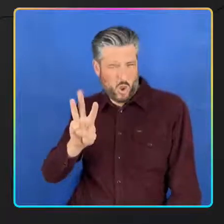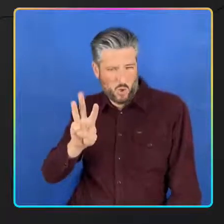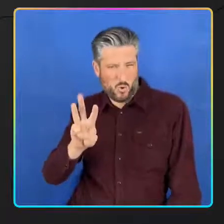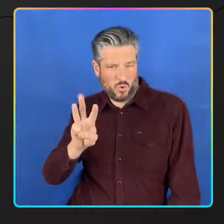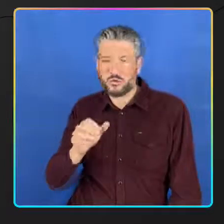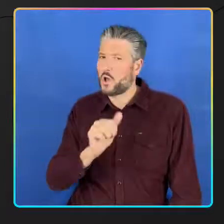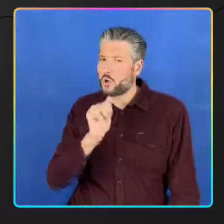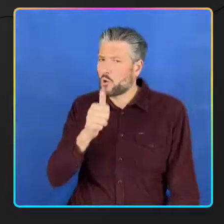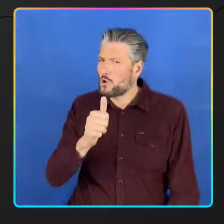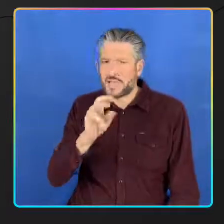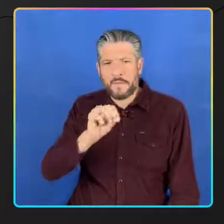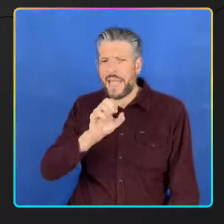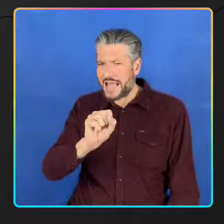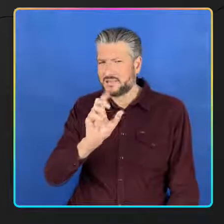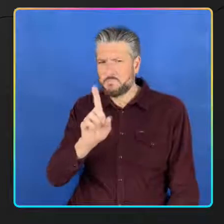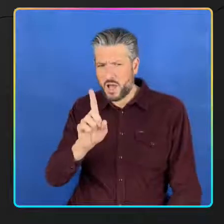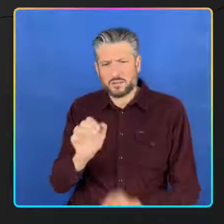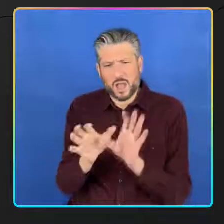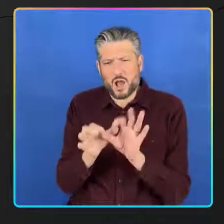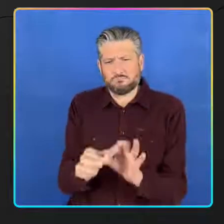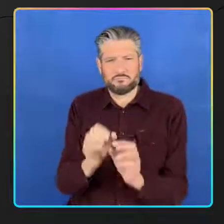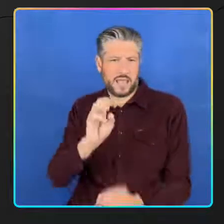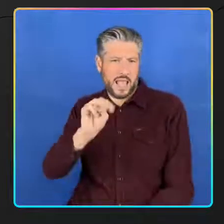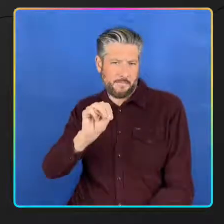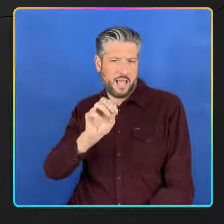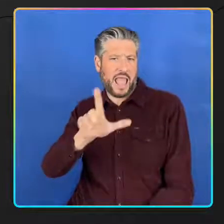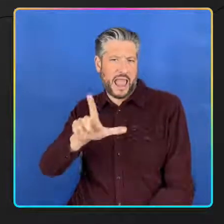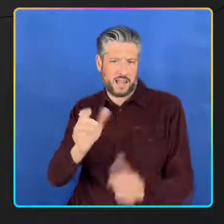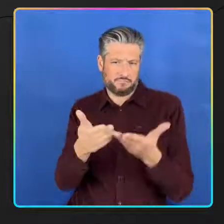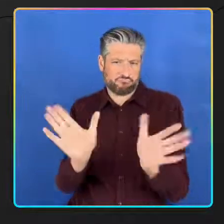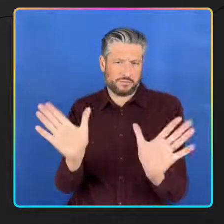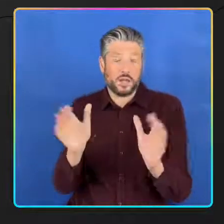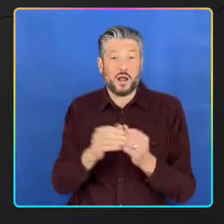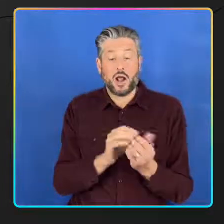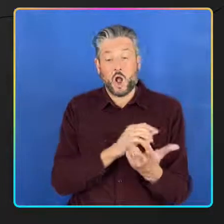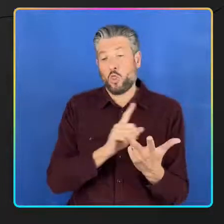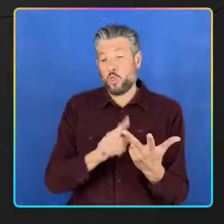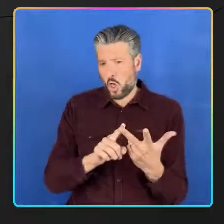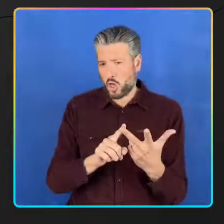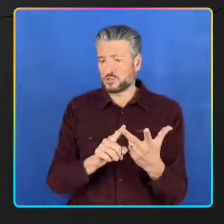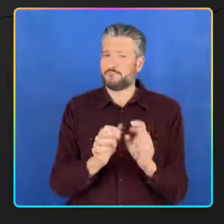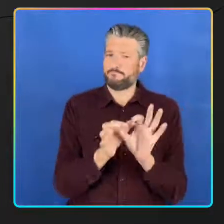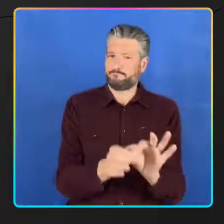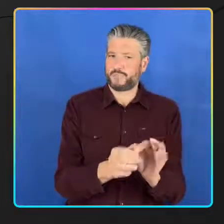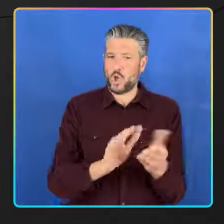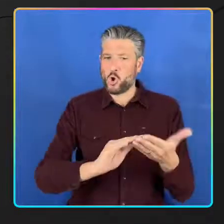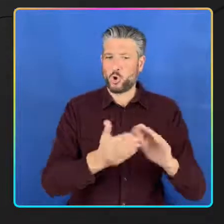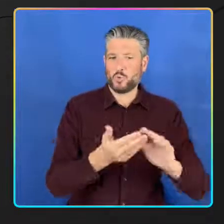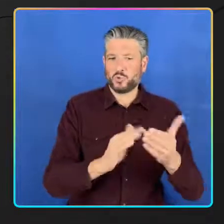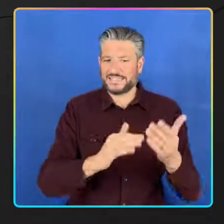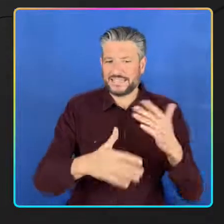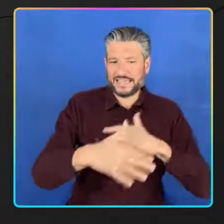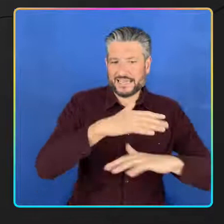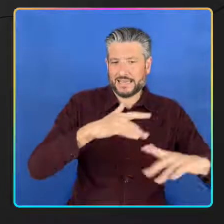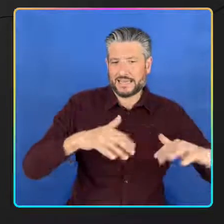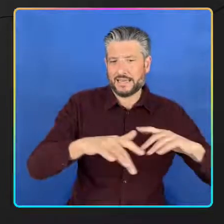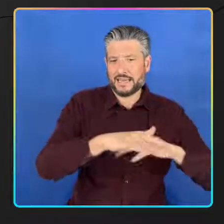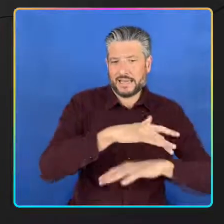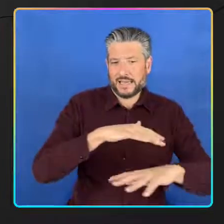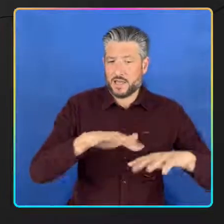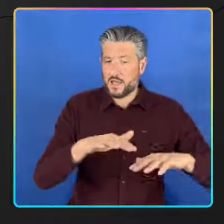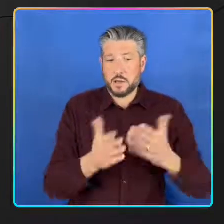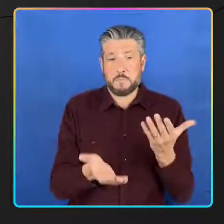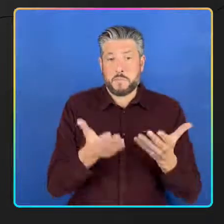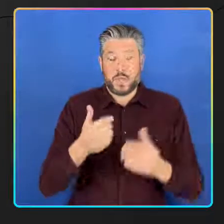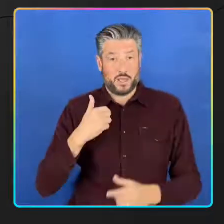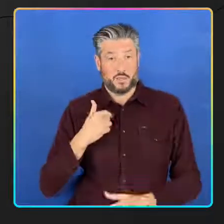And in the third pillar of connecting with the community, I could be, I'm actually going to start co-hosting